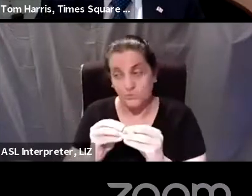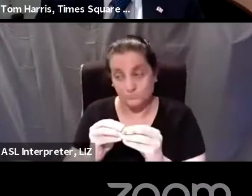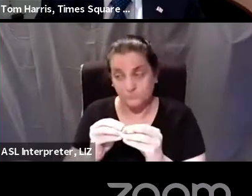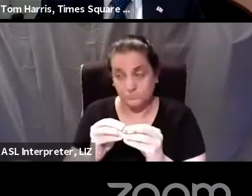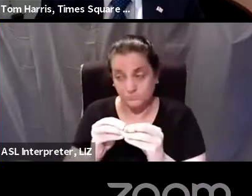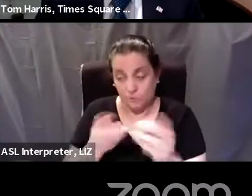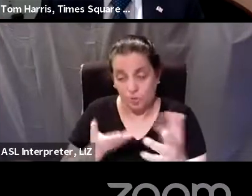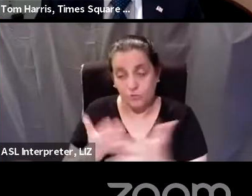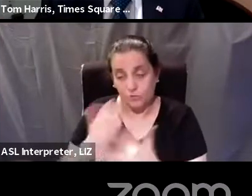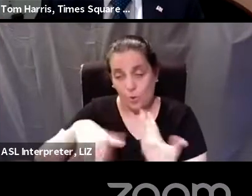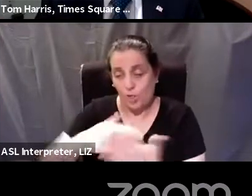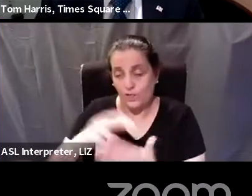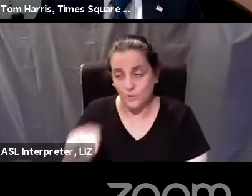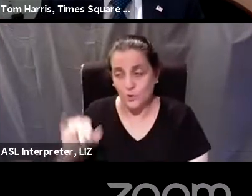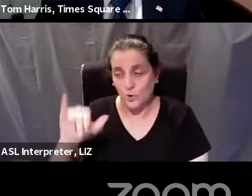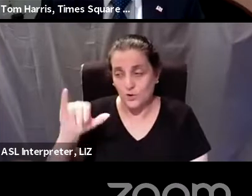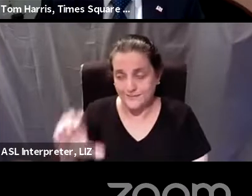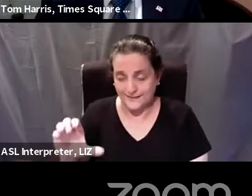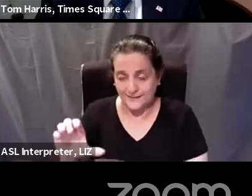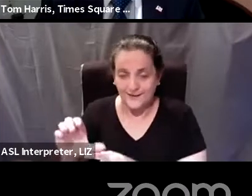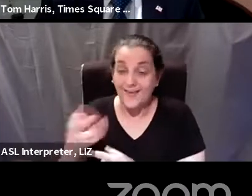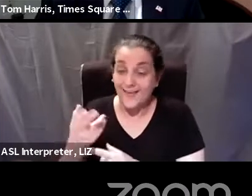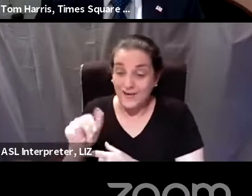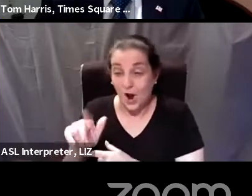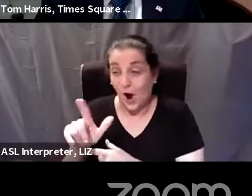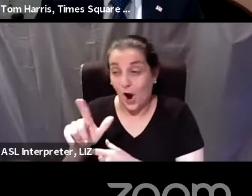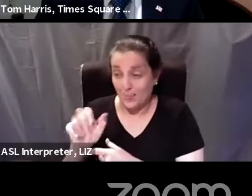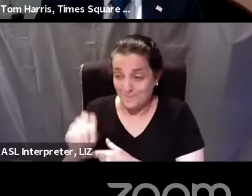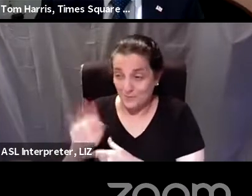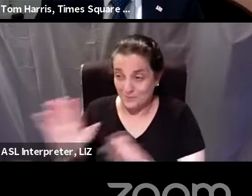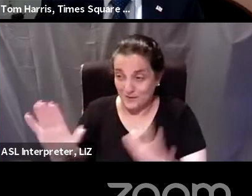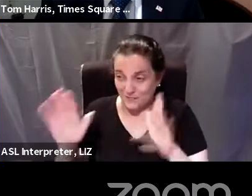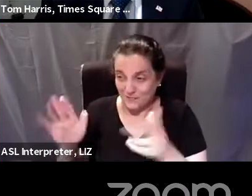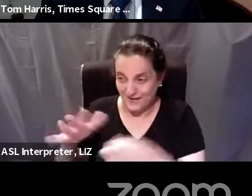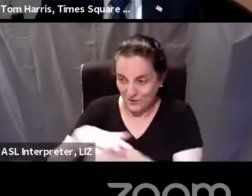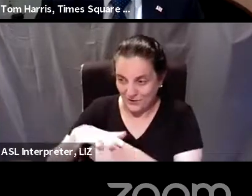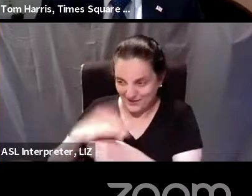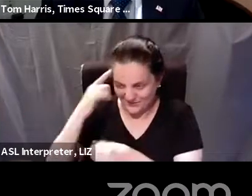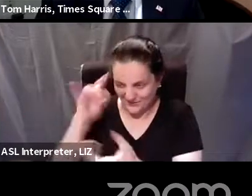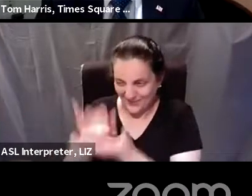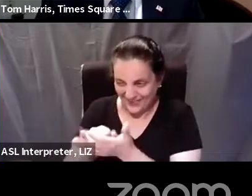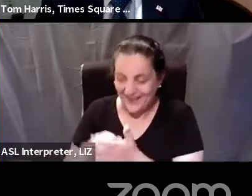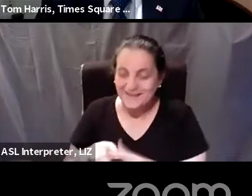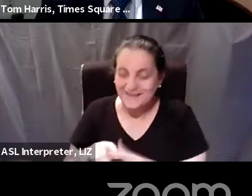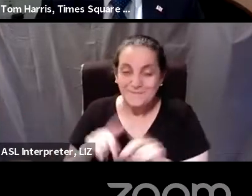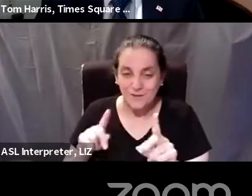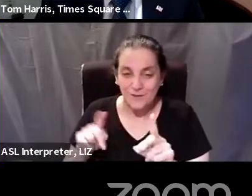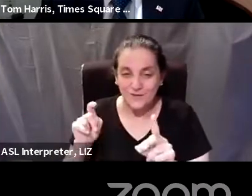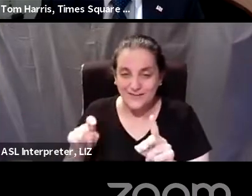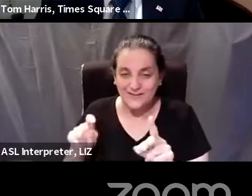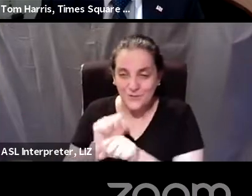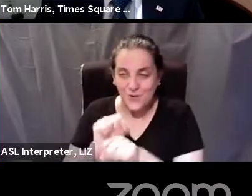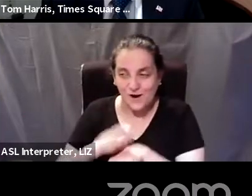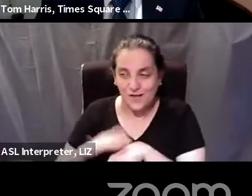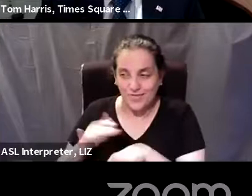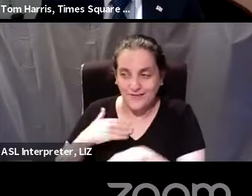throughout the city. Harlem would be a great location, but I think you were saying for a clubhouse, Shams, we could work on that.